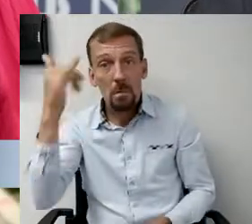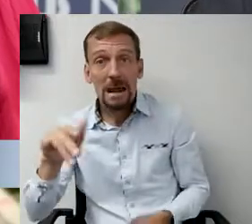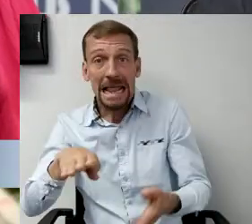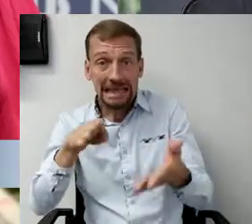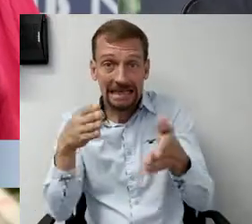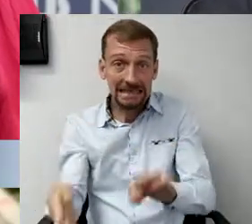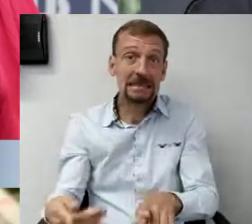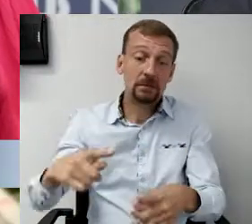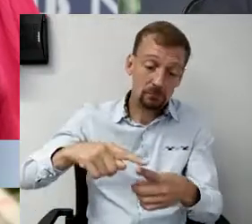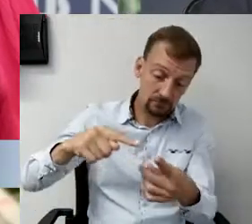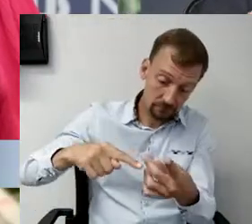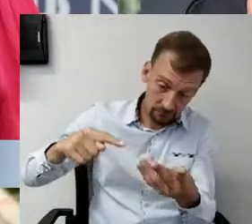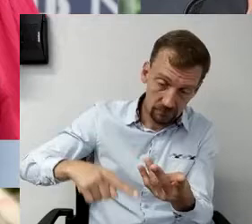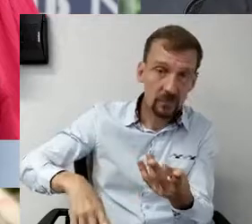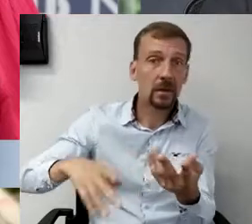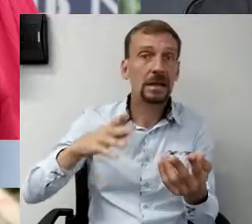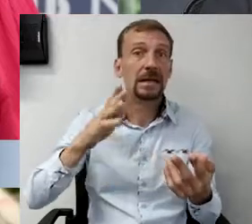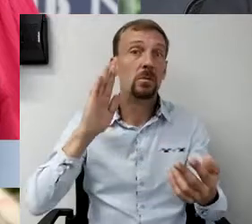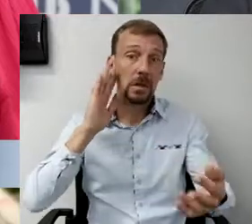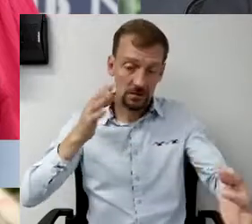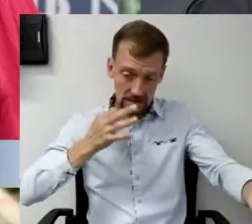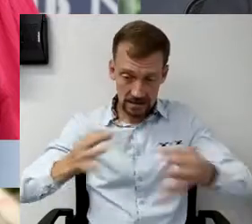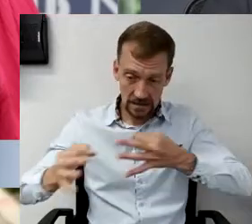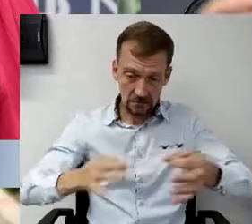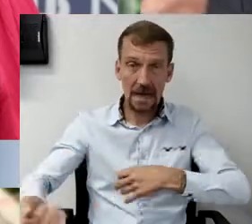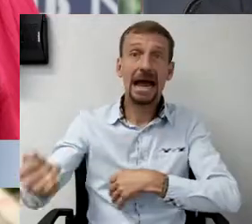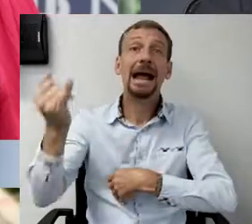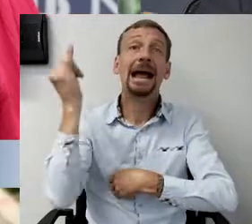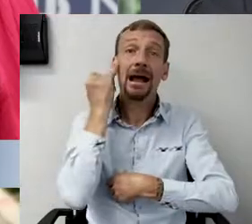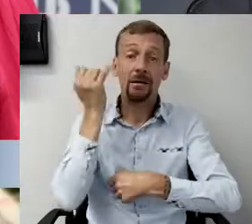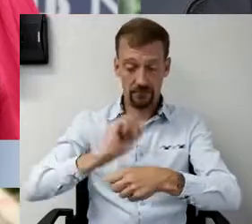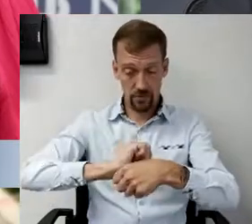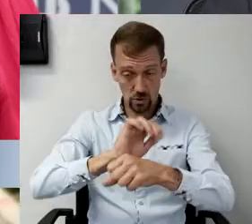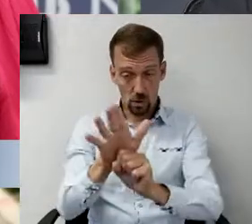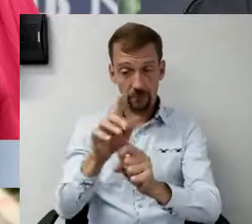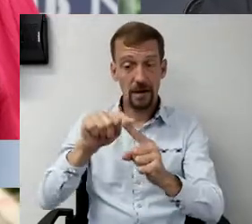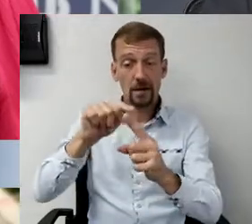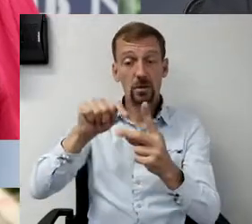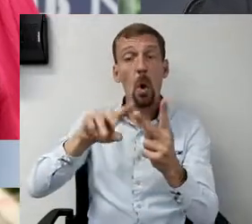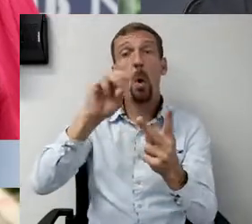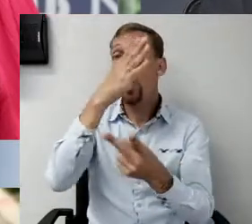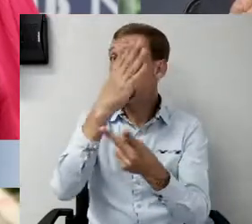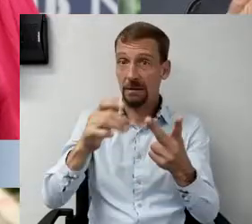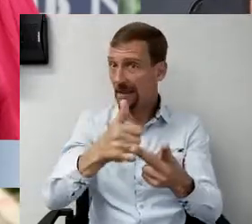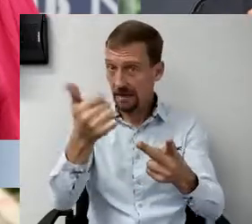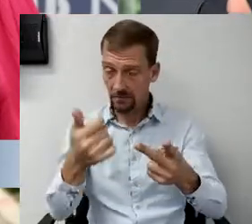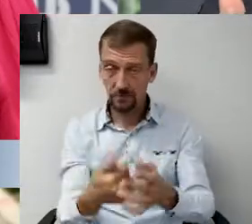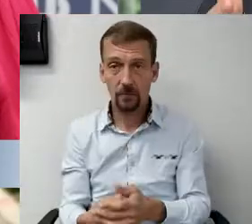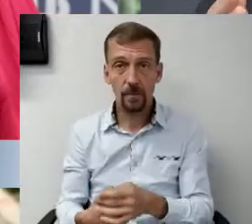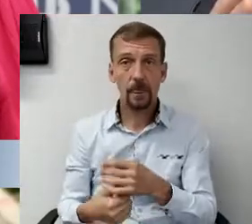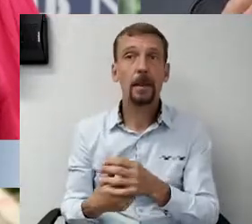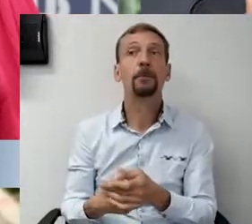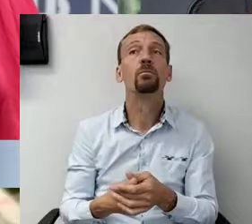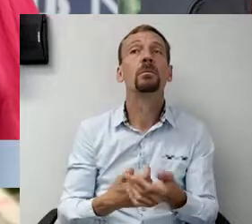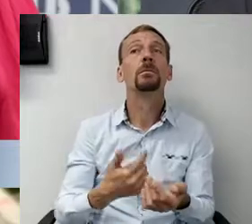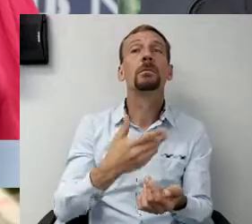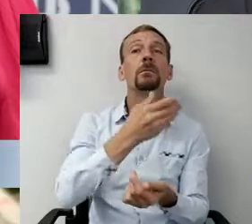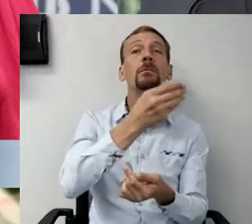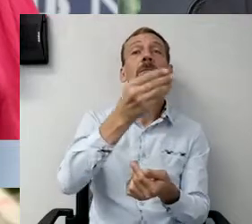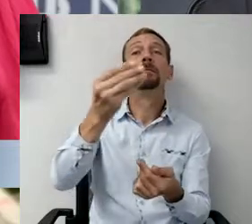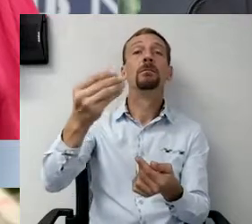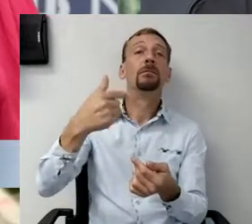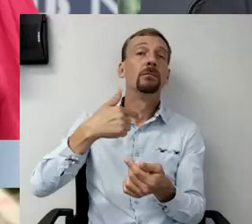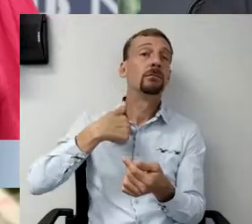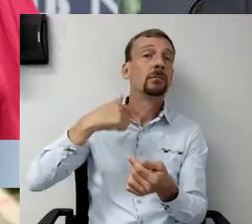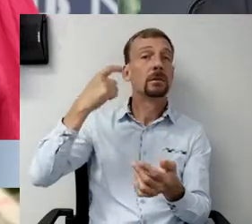And it will say whether they died of COVID or something else. And I noticed that for those patients that